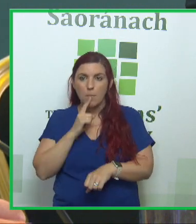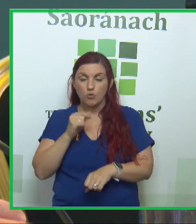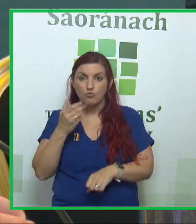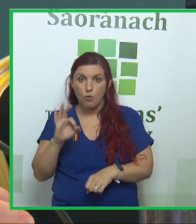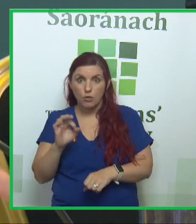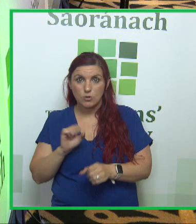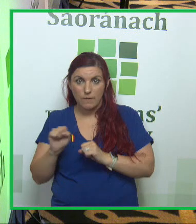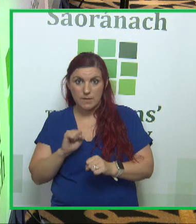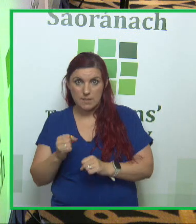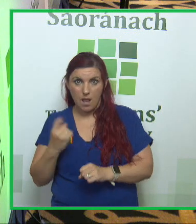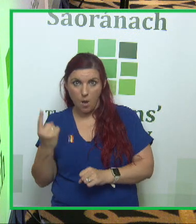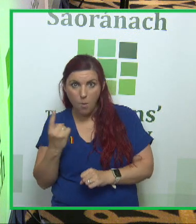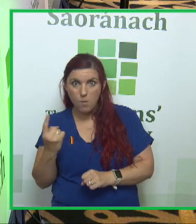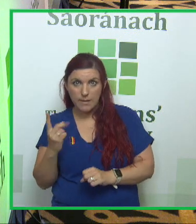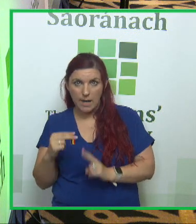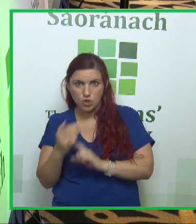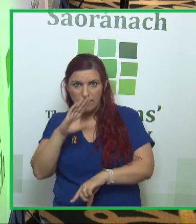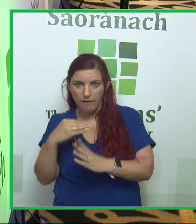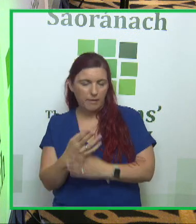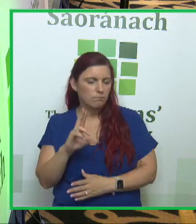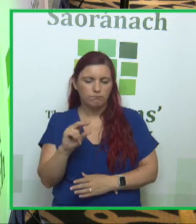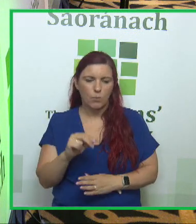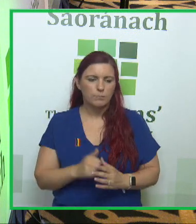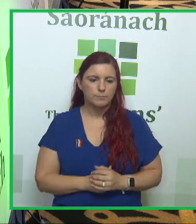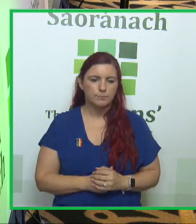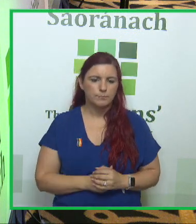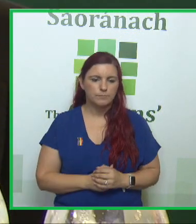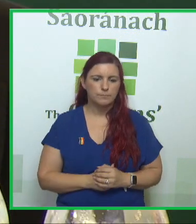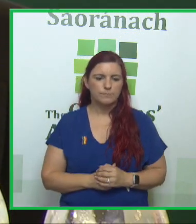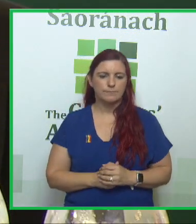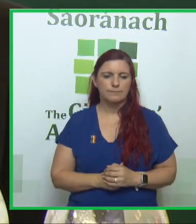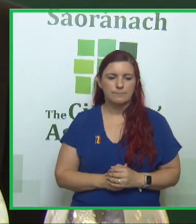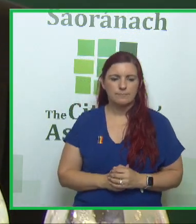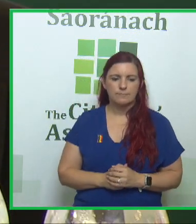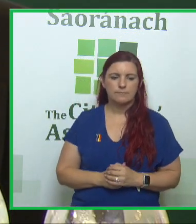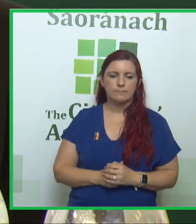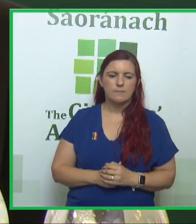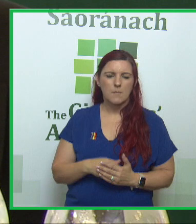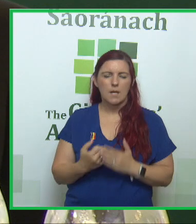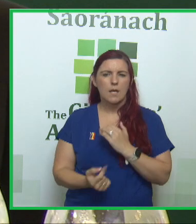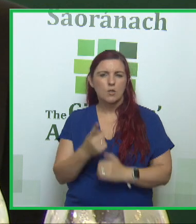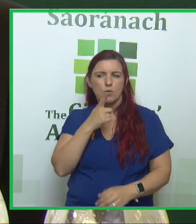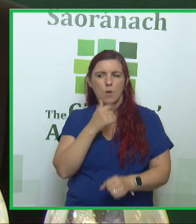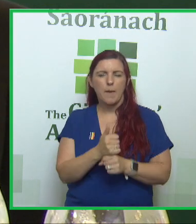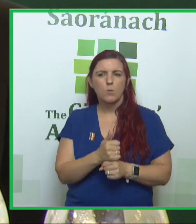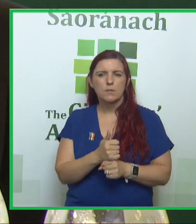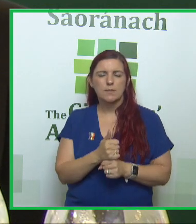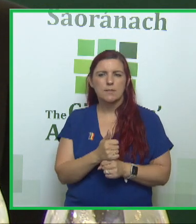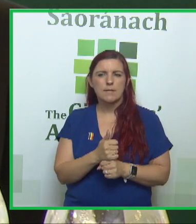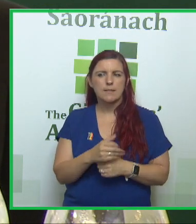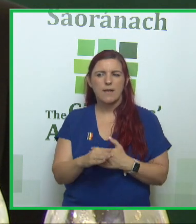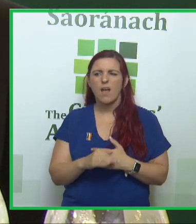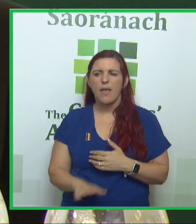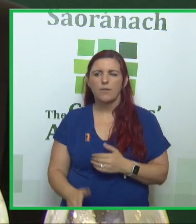do it. Thanks for Gary. Not an easy one, a very complex one indeed. Just the issue around safety being guaranteed, I know it